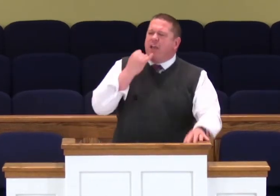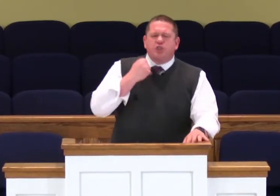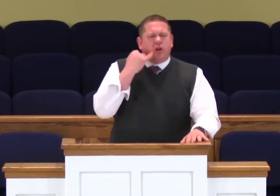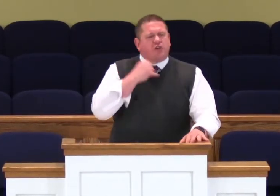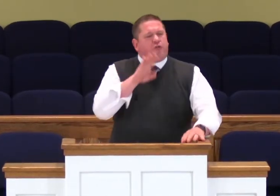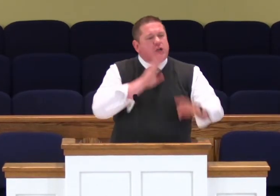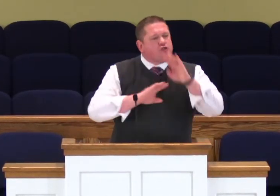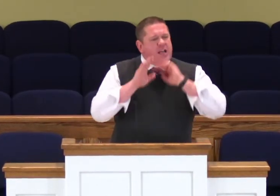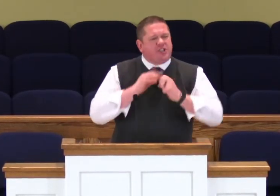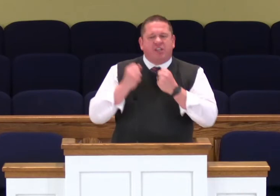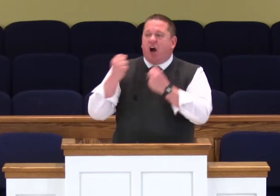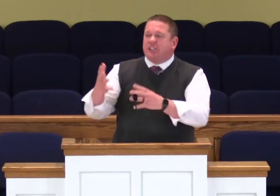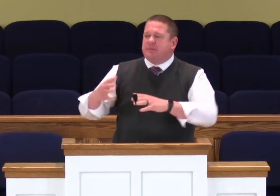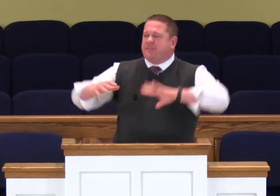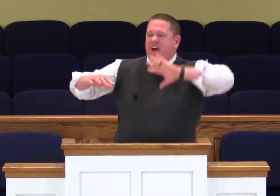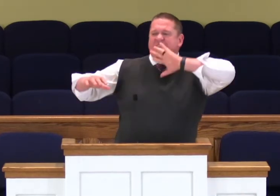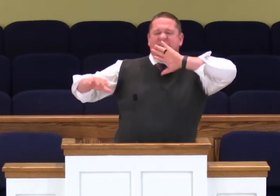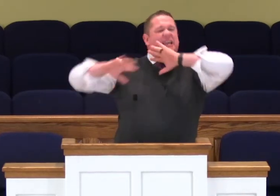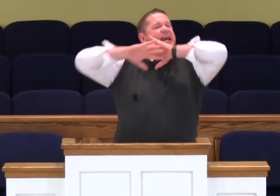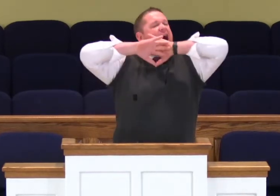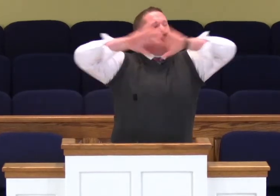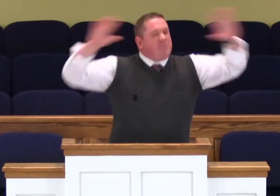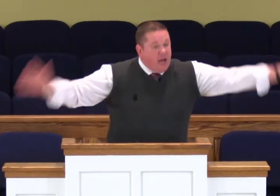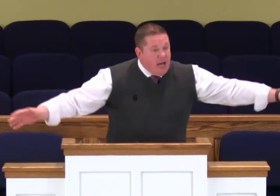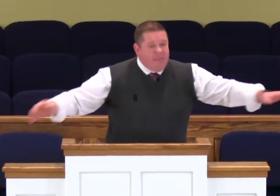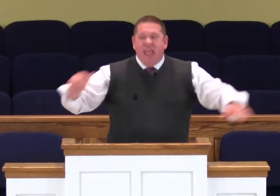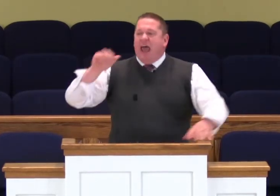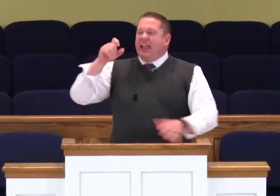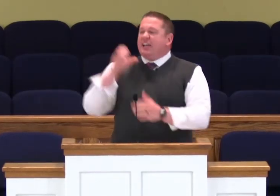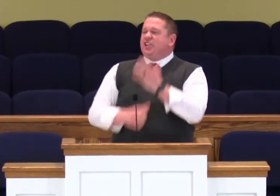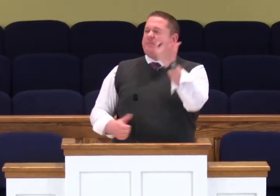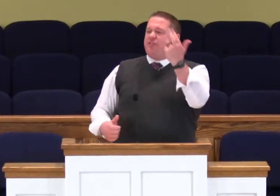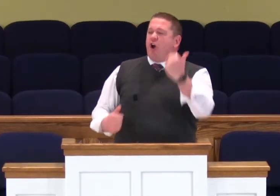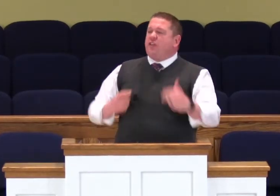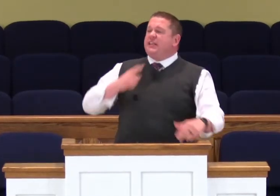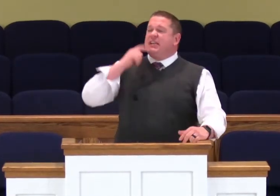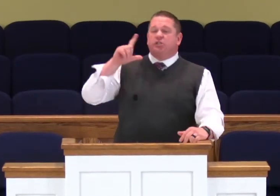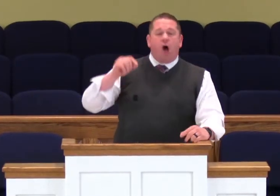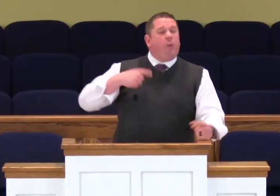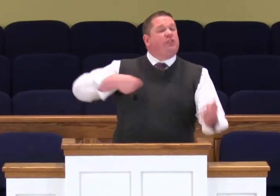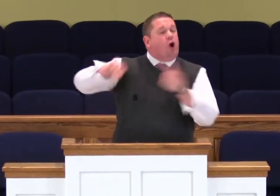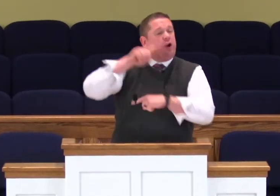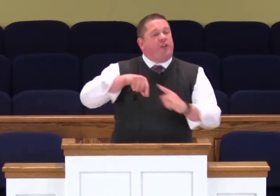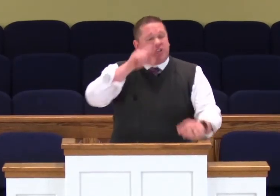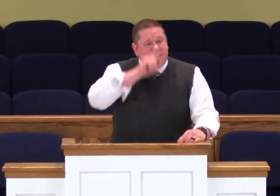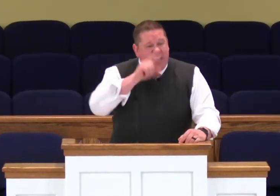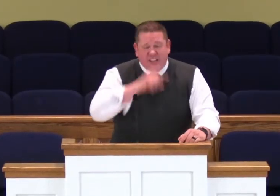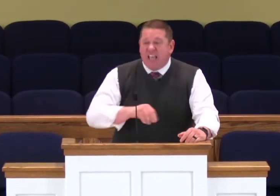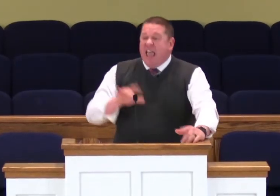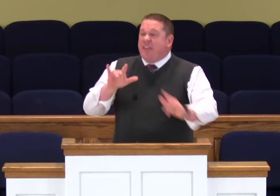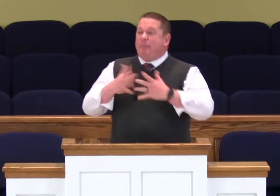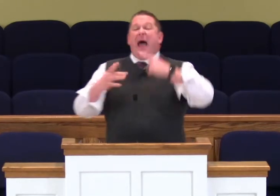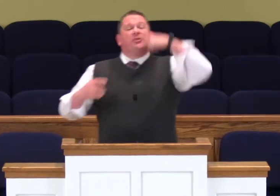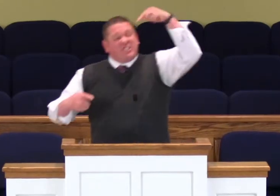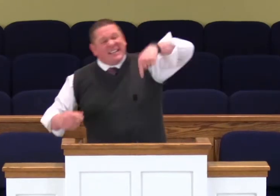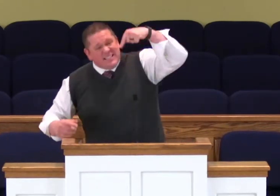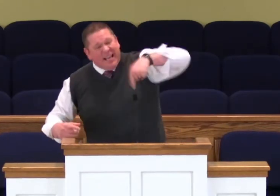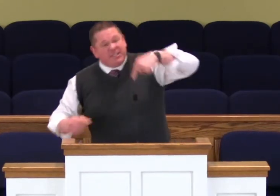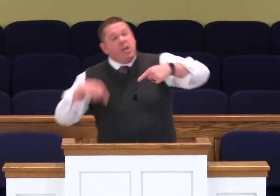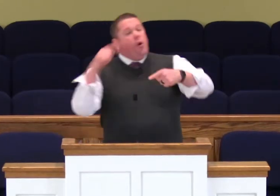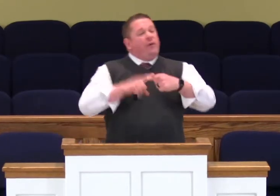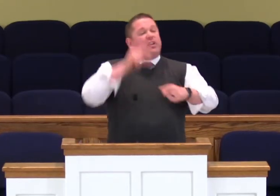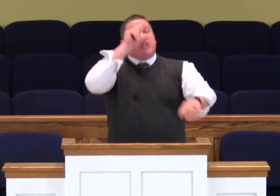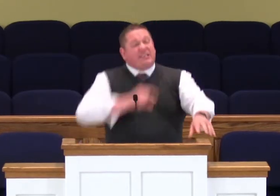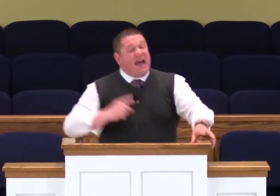time, Israel's frustration caused him to finally say, I'm done. And in Acts chapter 13, he says, lo, we turn to the Gentiles. And the Bible says